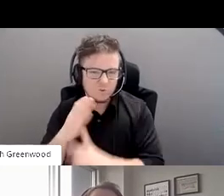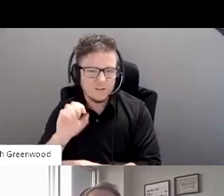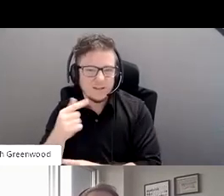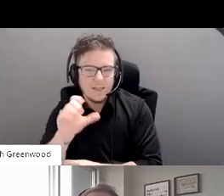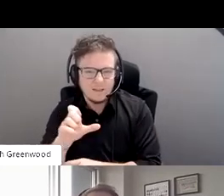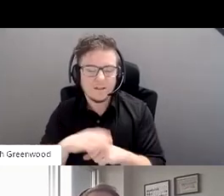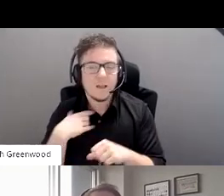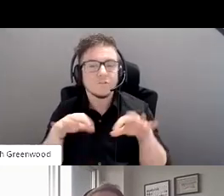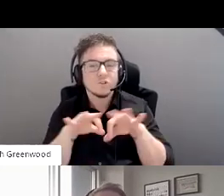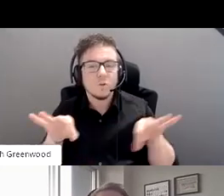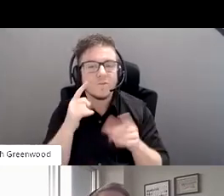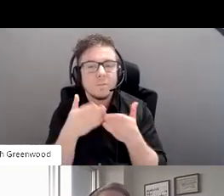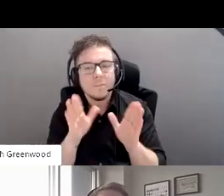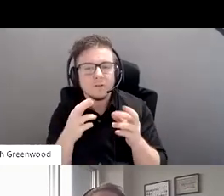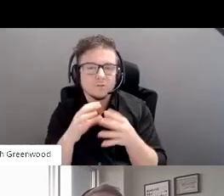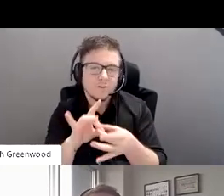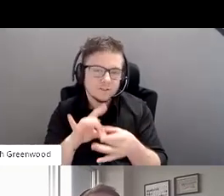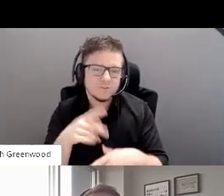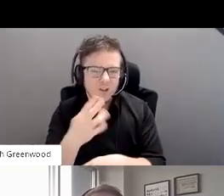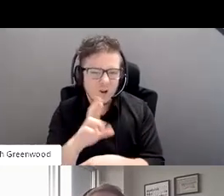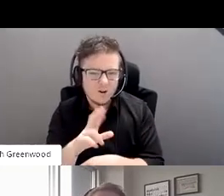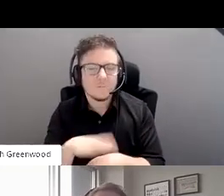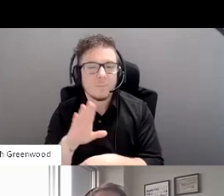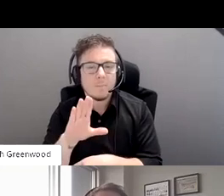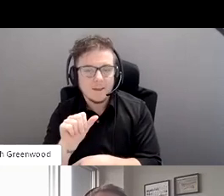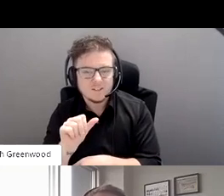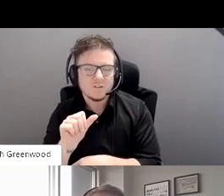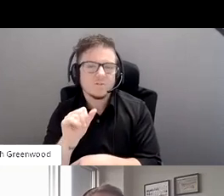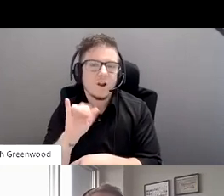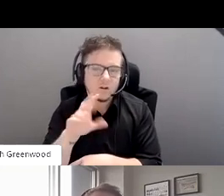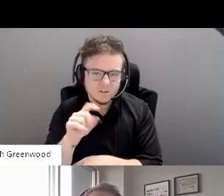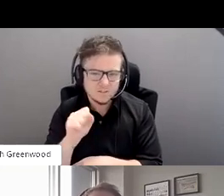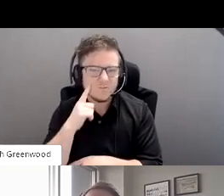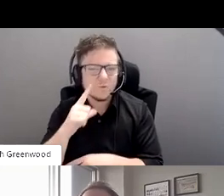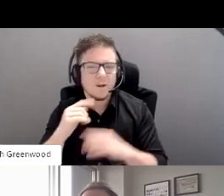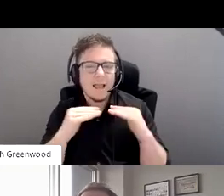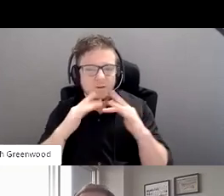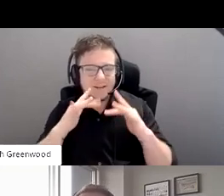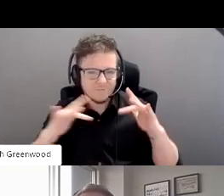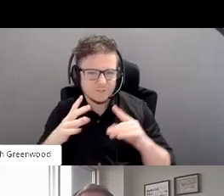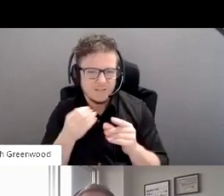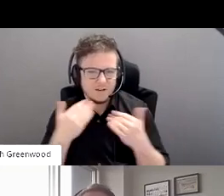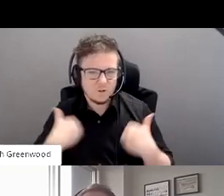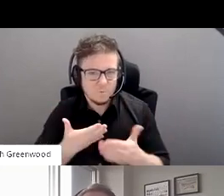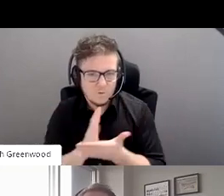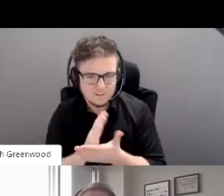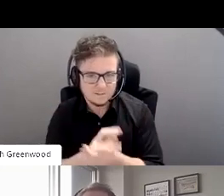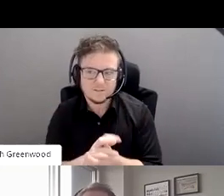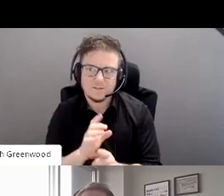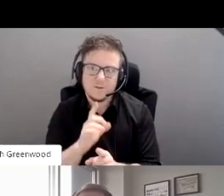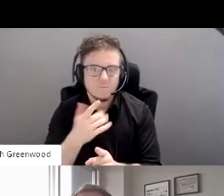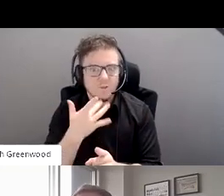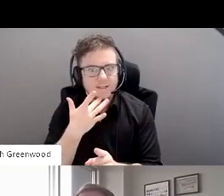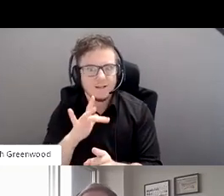diploma in public relations and Bachelor of Arts in community leadership and equity, diversity, and human rights. And I'm super fortunate to be able to combine